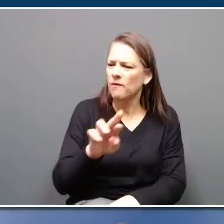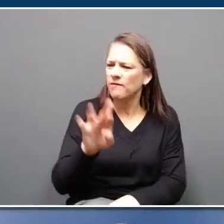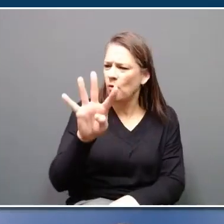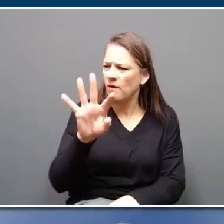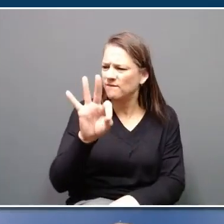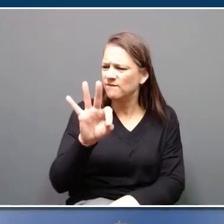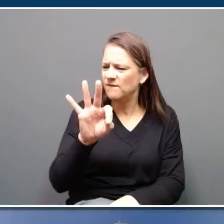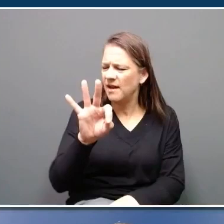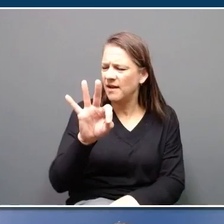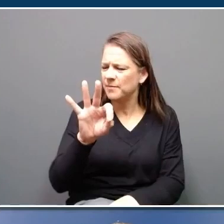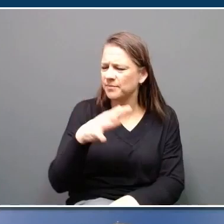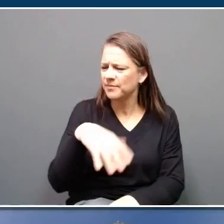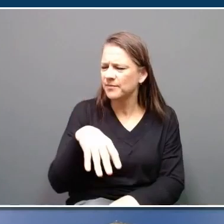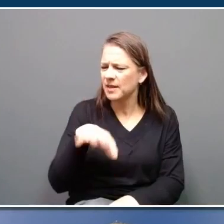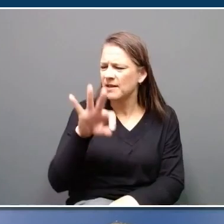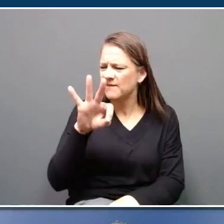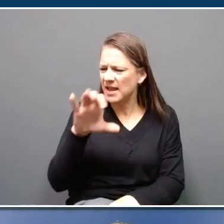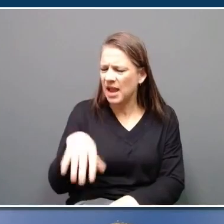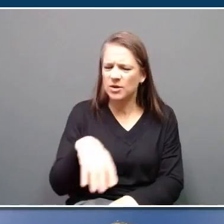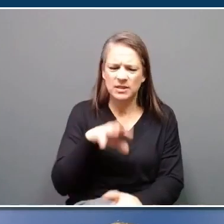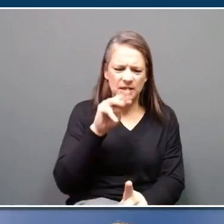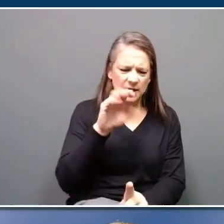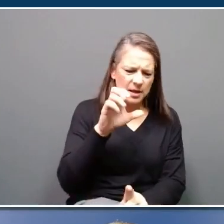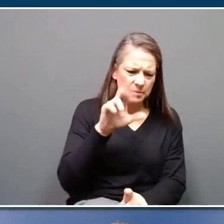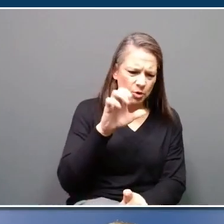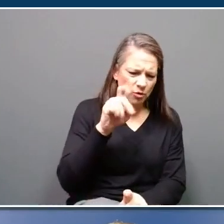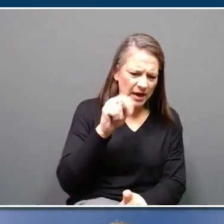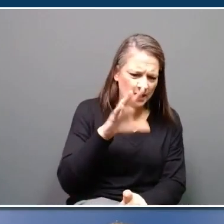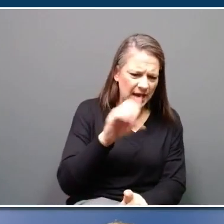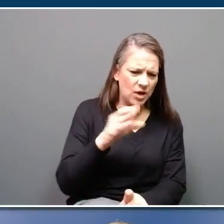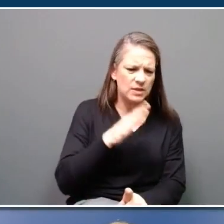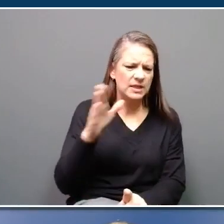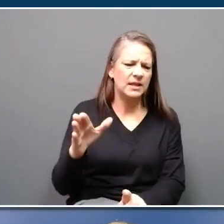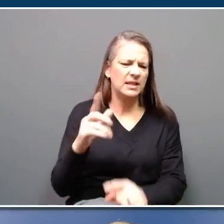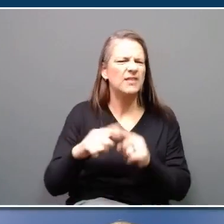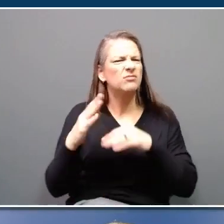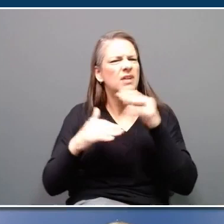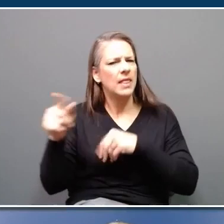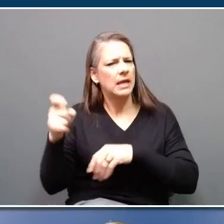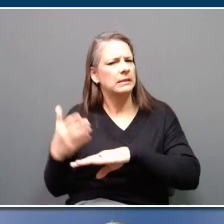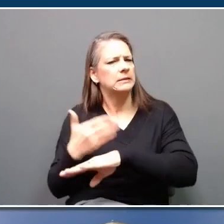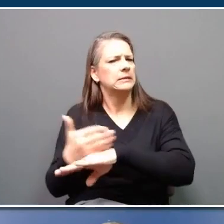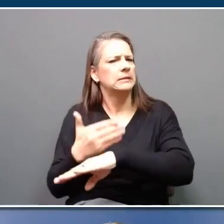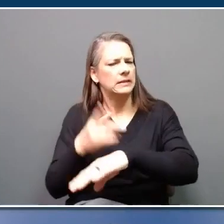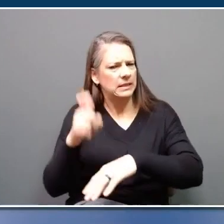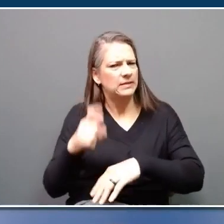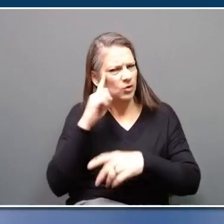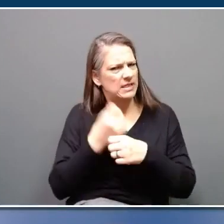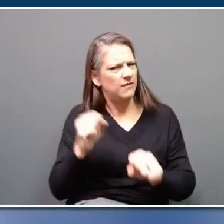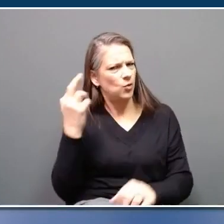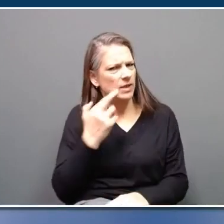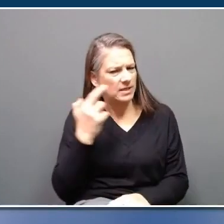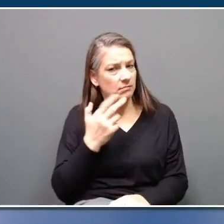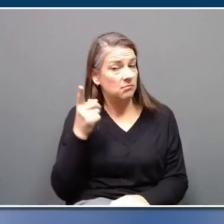the McCracken County, the Breathitt County facilities need some significant safety upgrades. They don't fund any